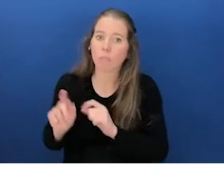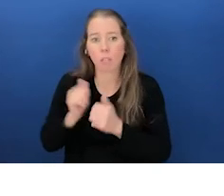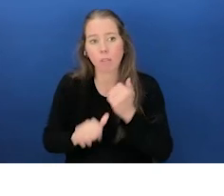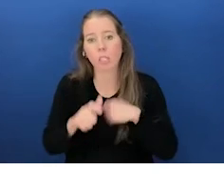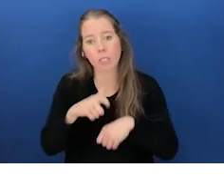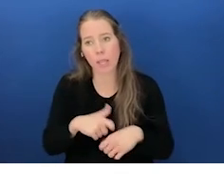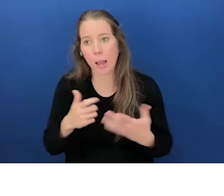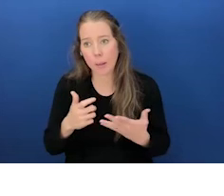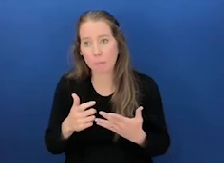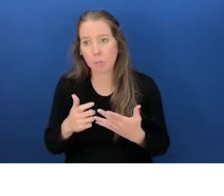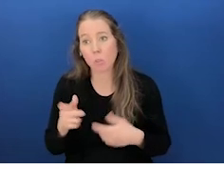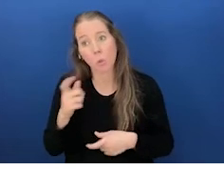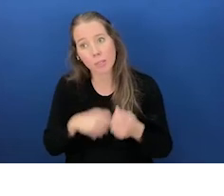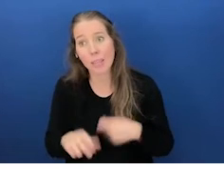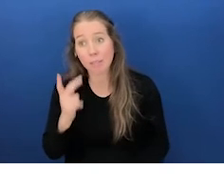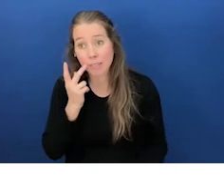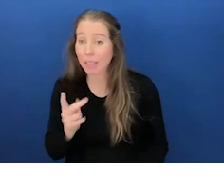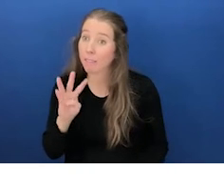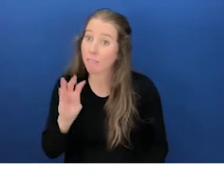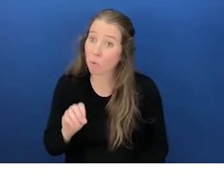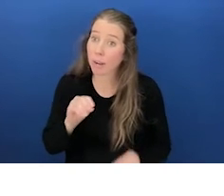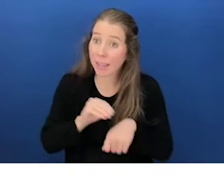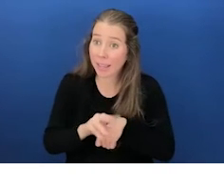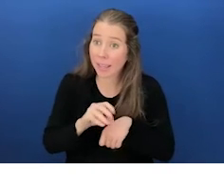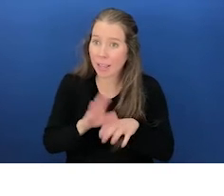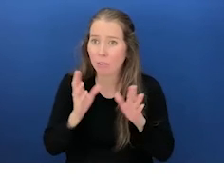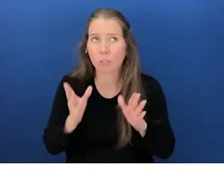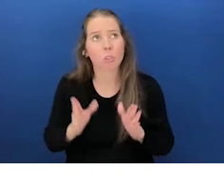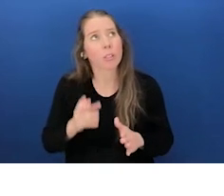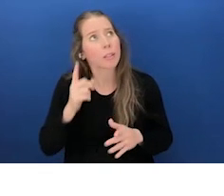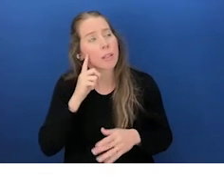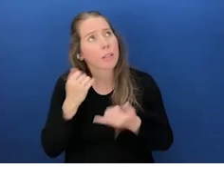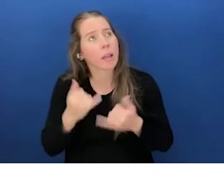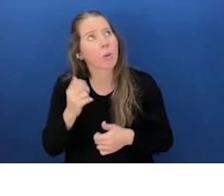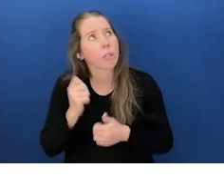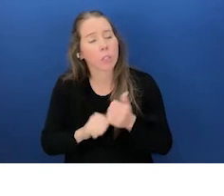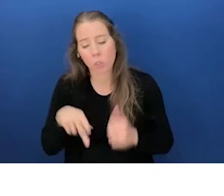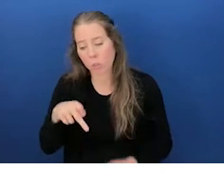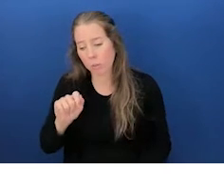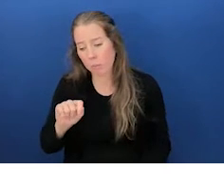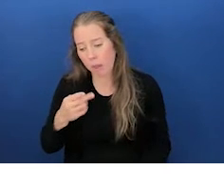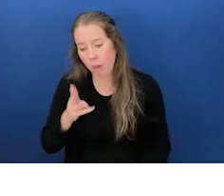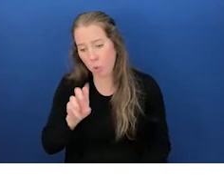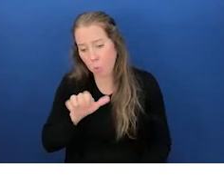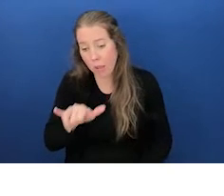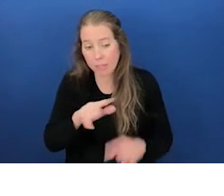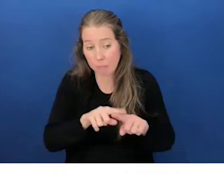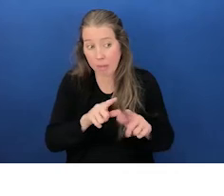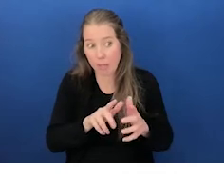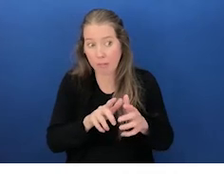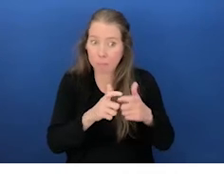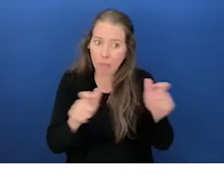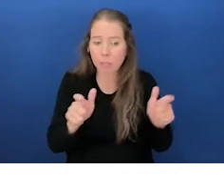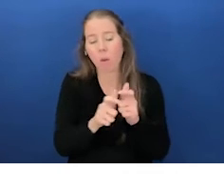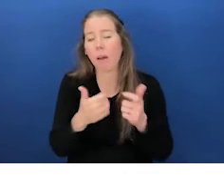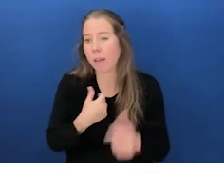seeing, 40 counselors, and now we have maybe each pathway has maybe, depending on how large the pathway is, maybe 10, 12. So it